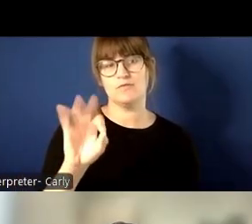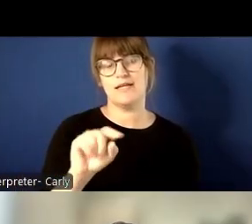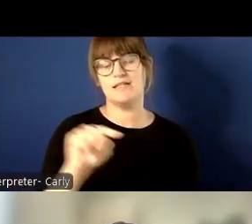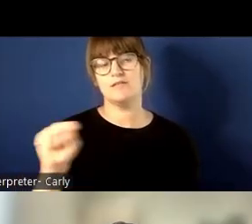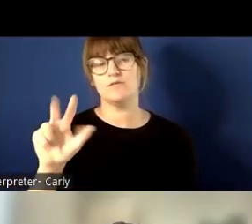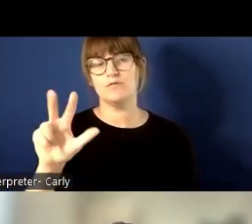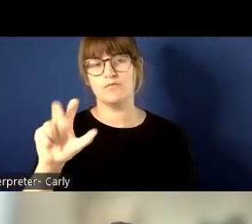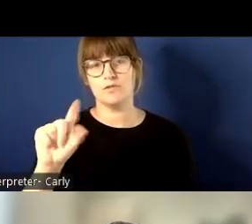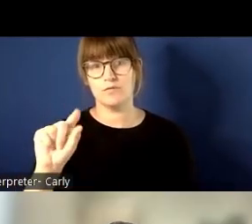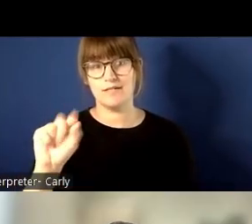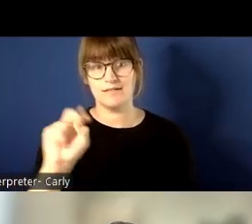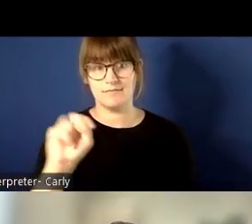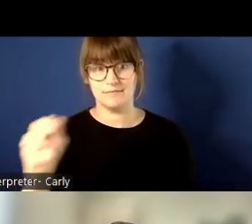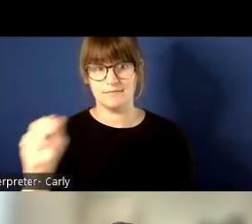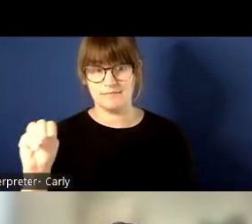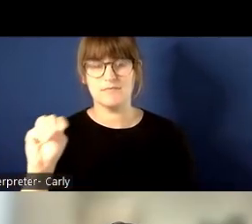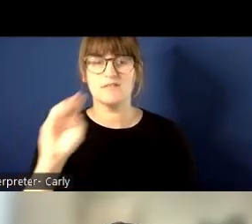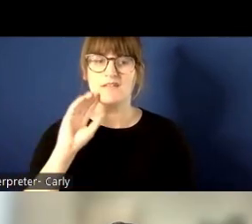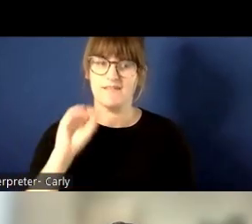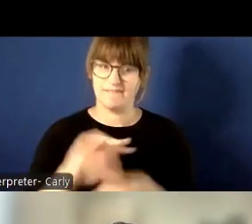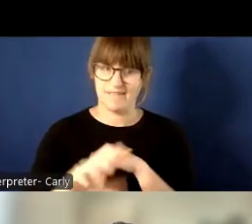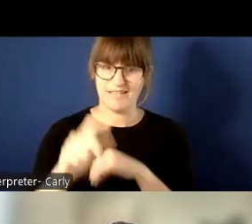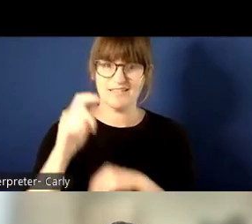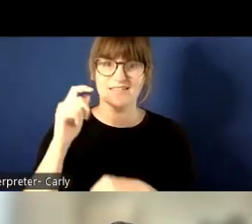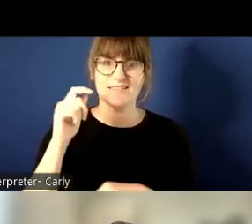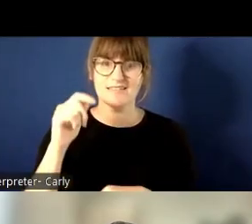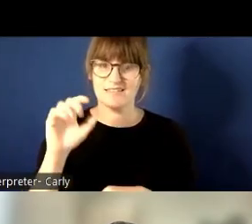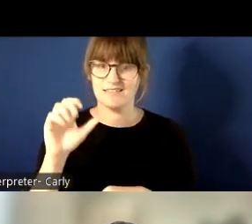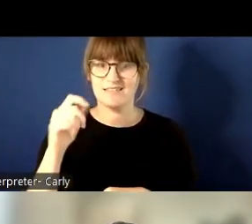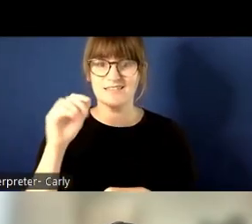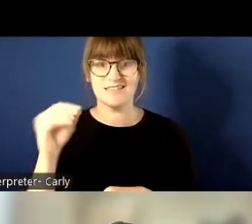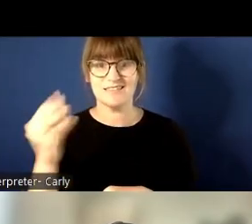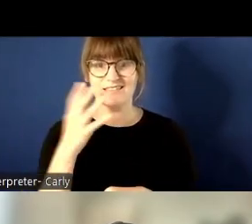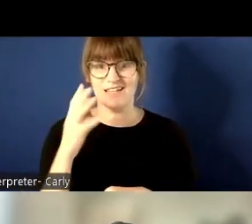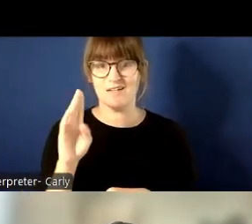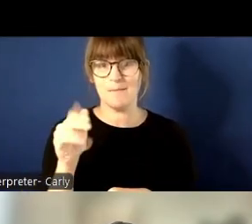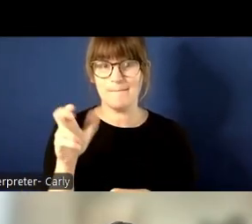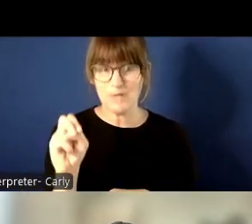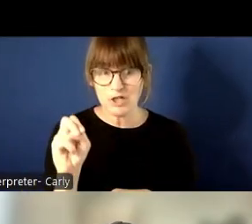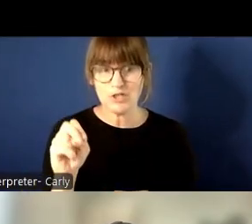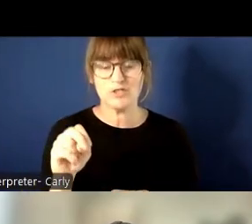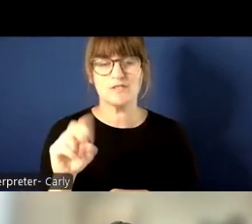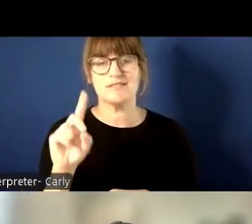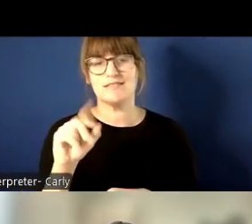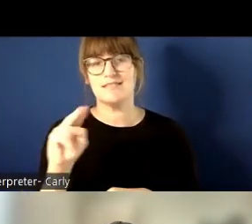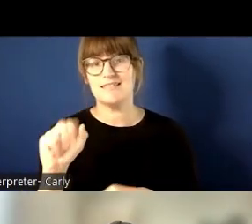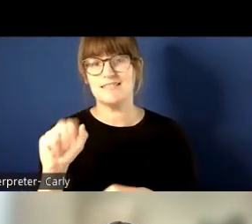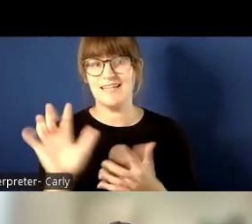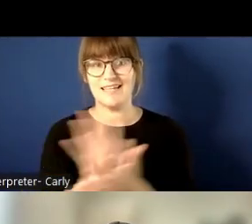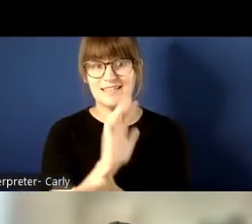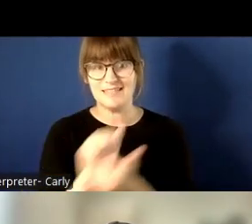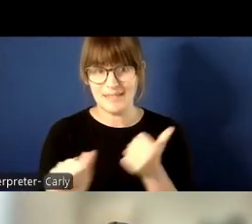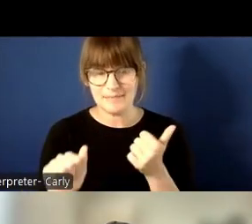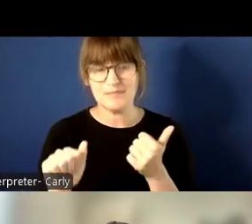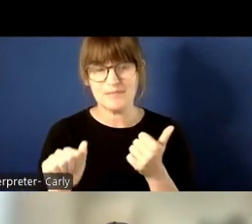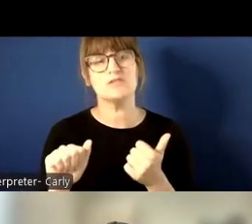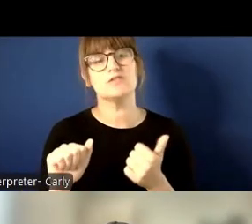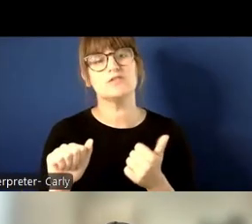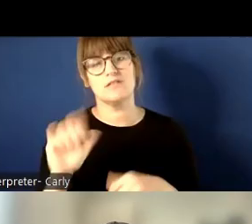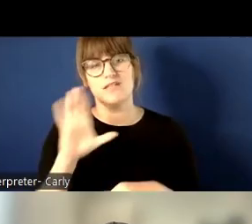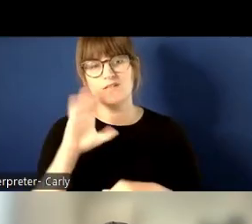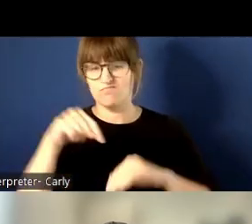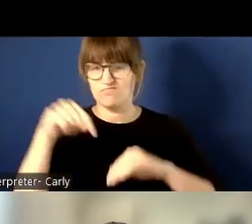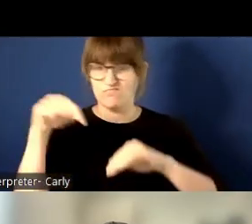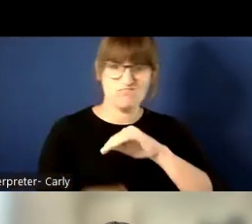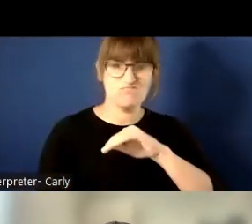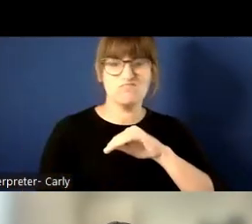It's responsible for the sunburn process. It causes a lot of DNA damage. UVB does penetrate kind of through the epidermis and